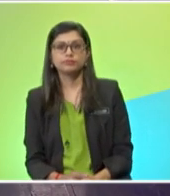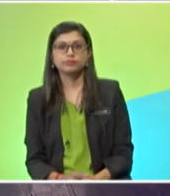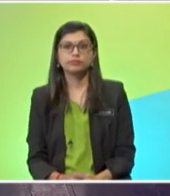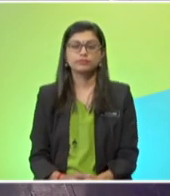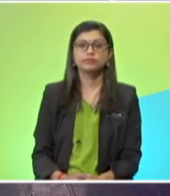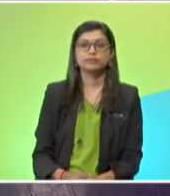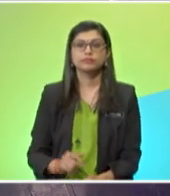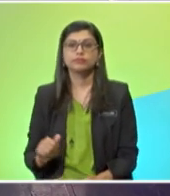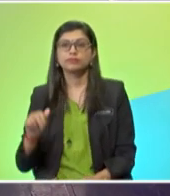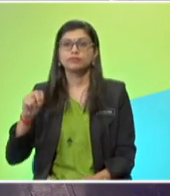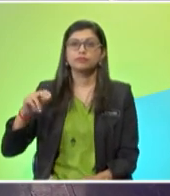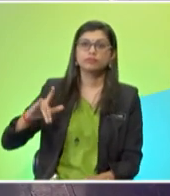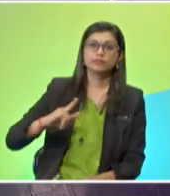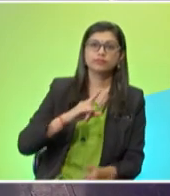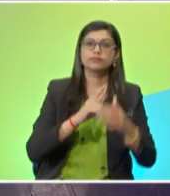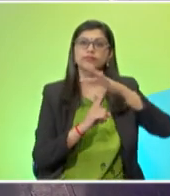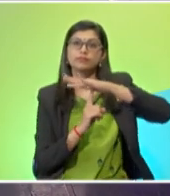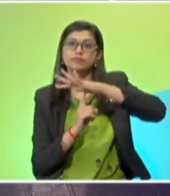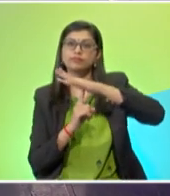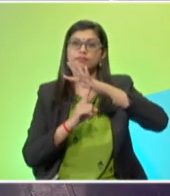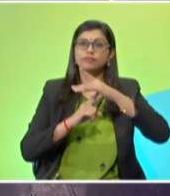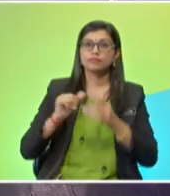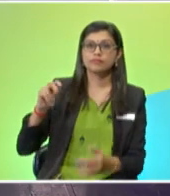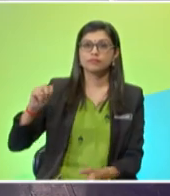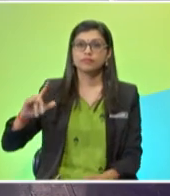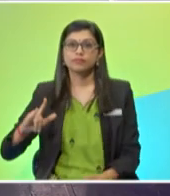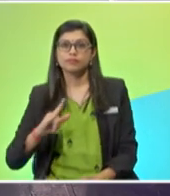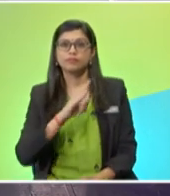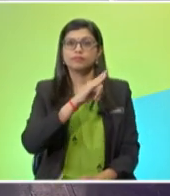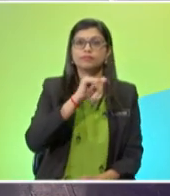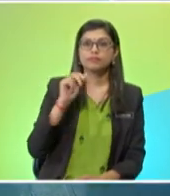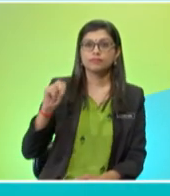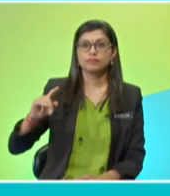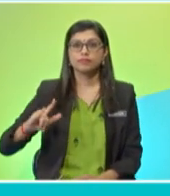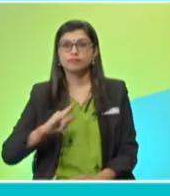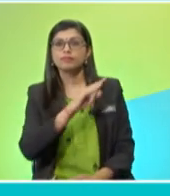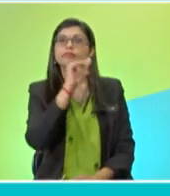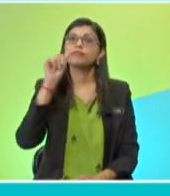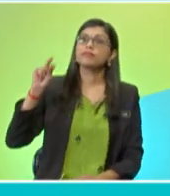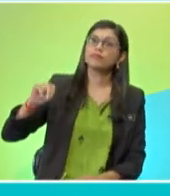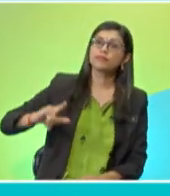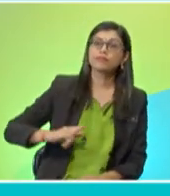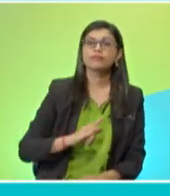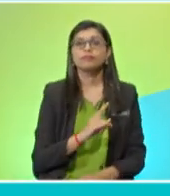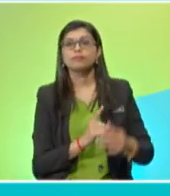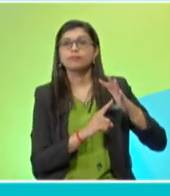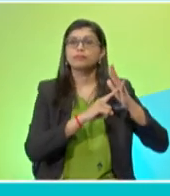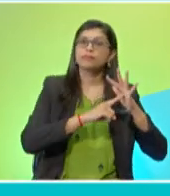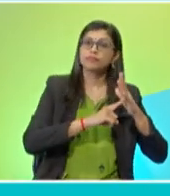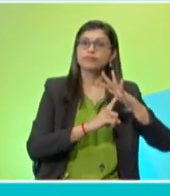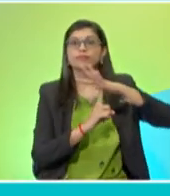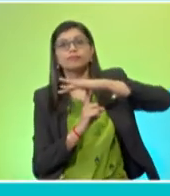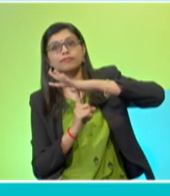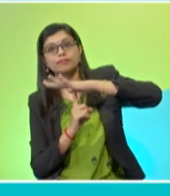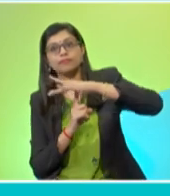An aeroplane, helicopter, helicopter, an aeroplane, an aeroplane, an aeroplane,